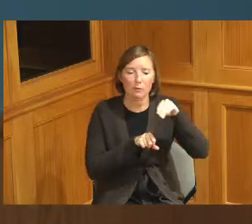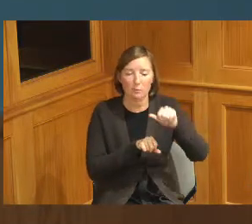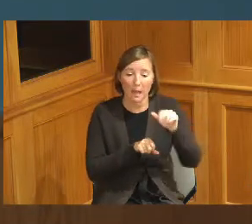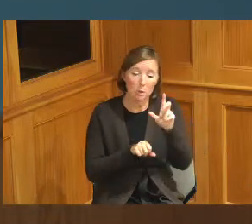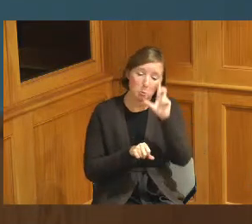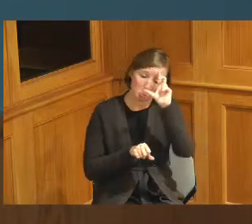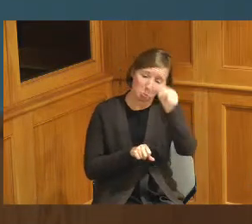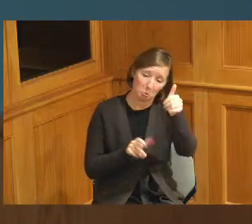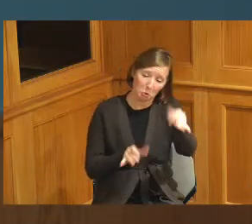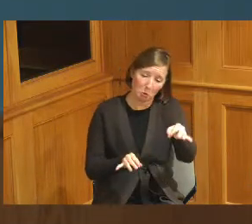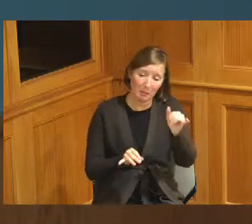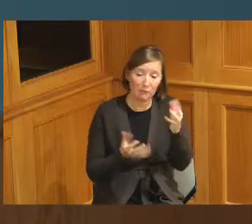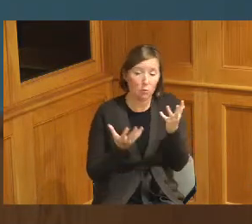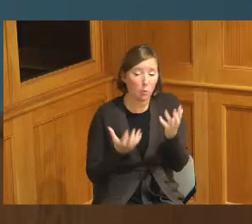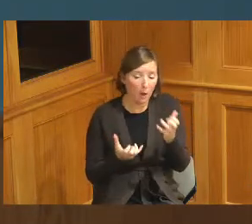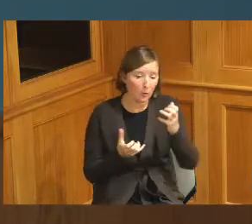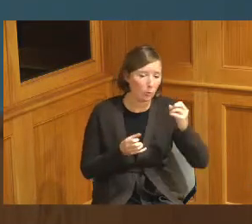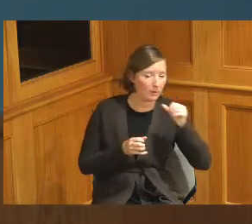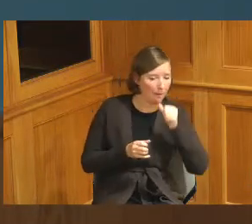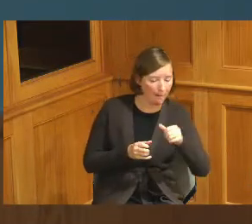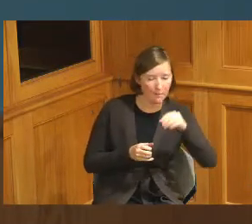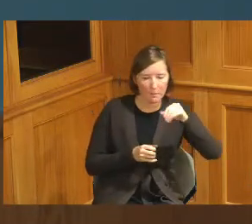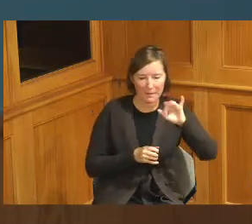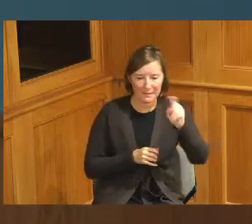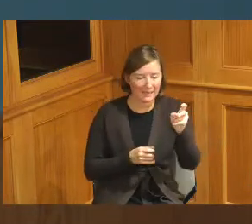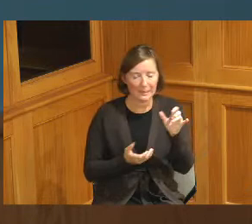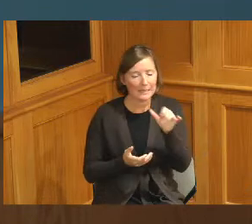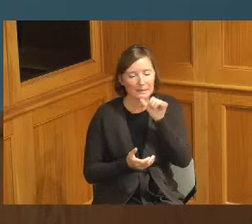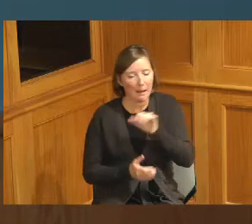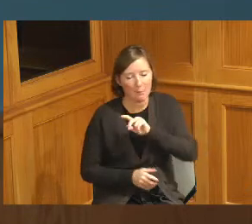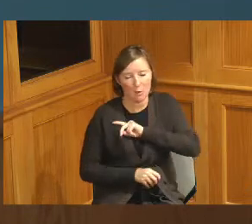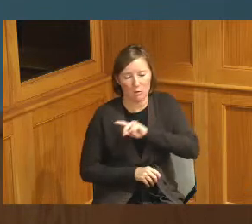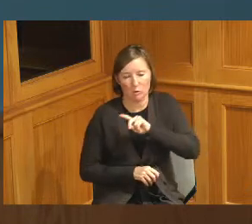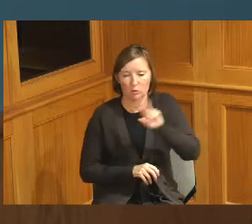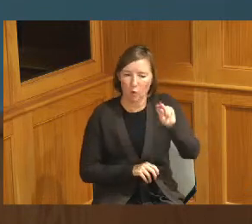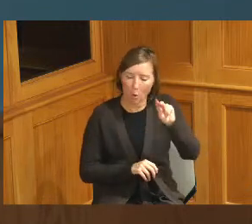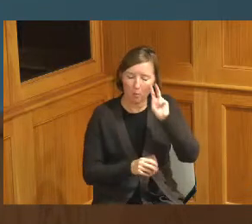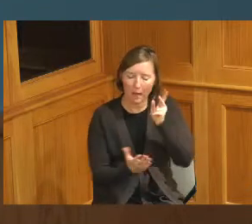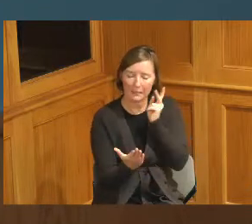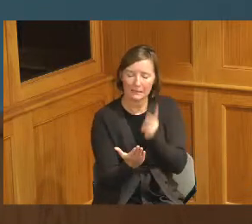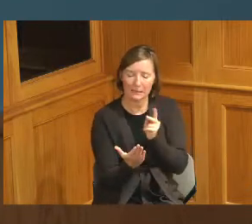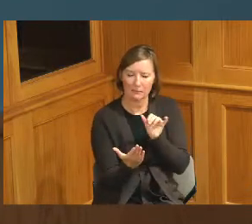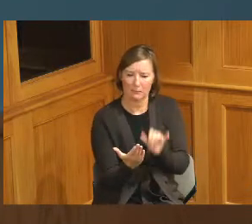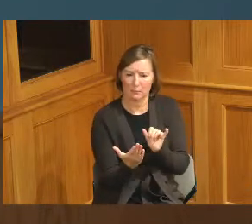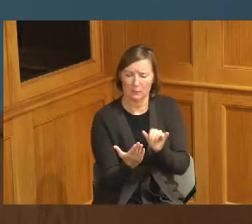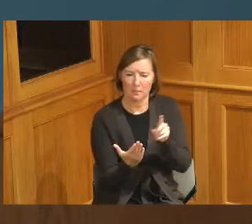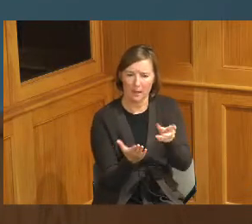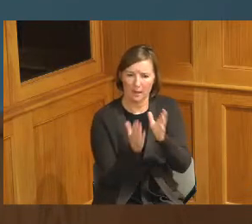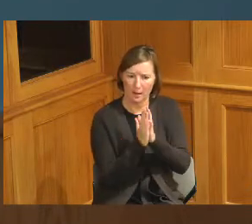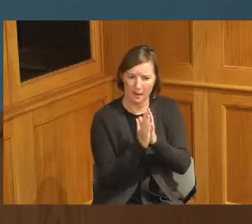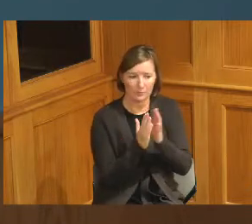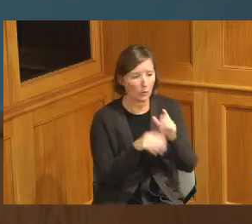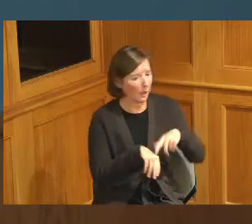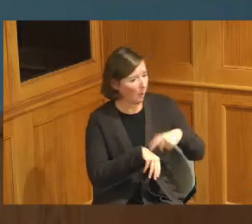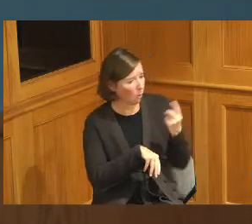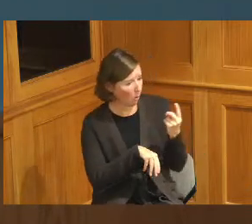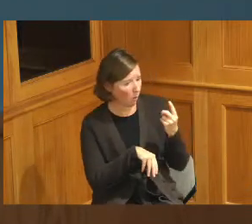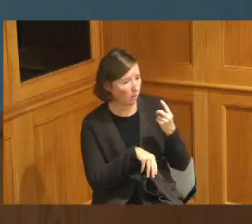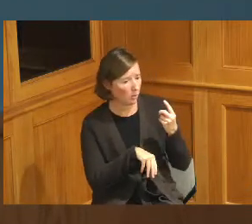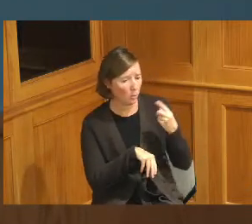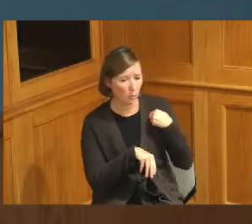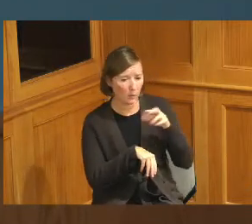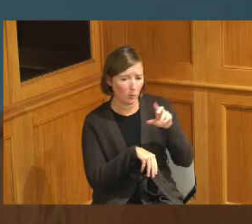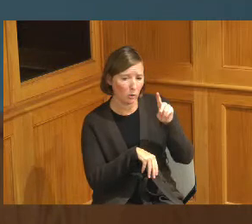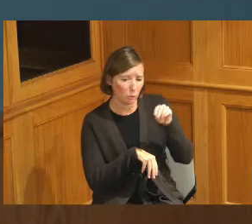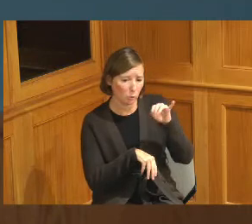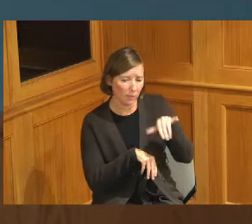on it. That's been my only thing. It's nothing personal. And so when I saw it, when they asked about how long we're going to do tourism